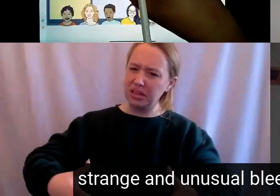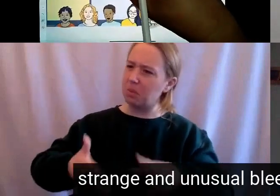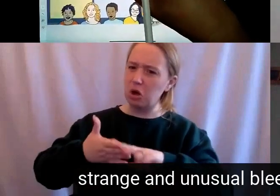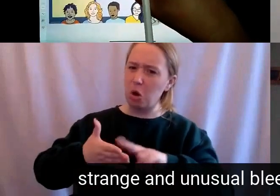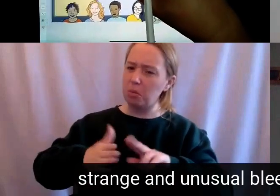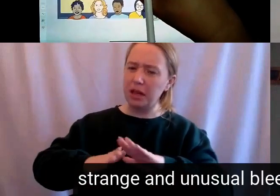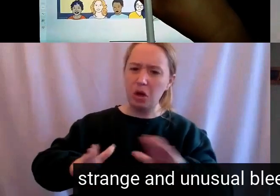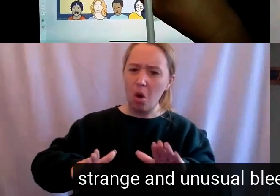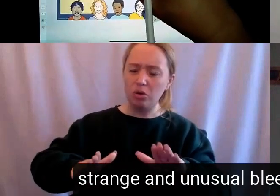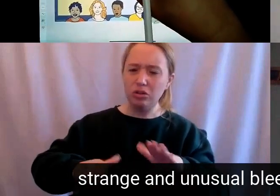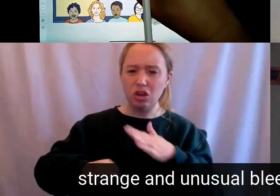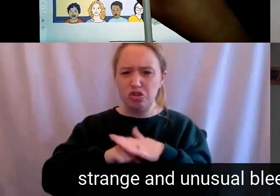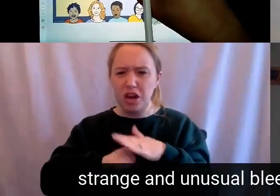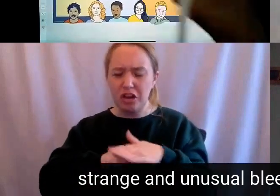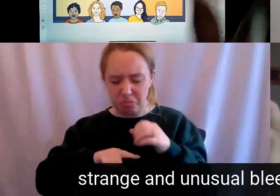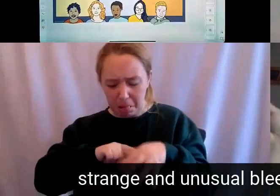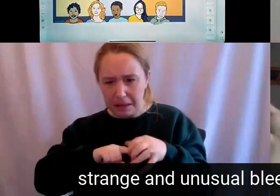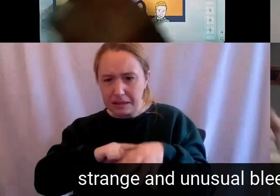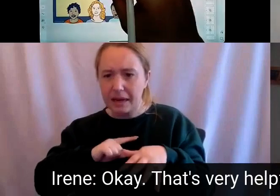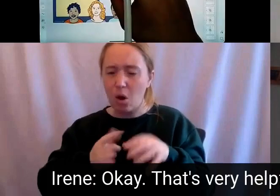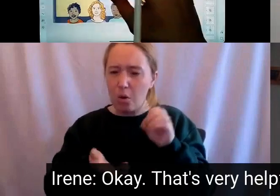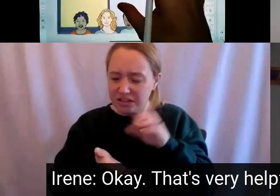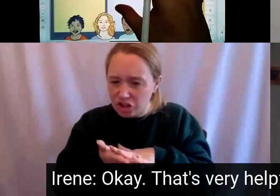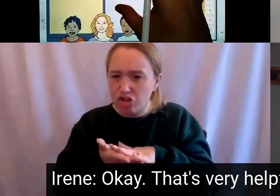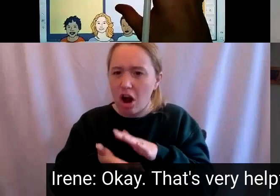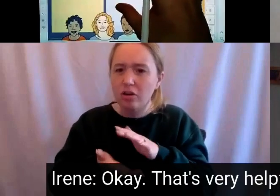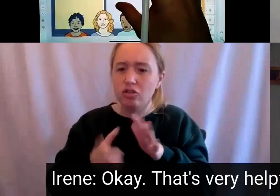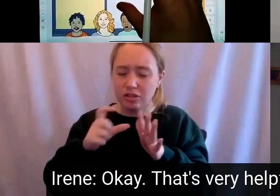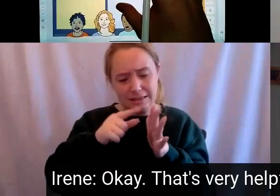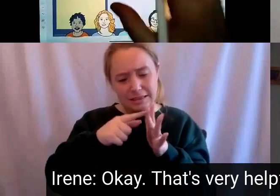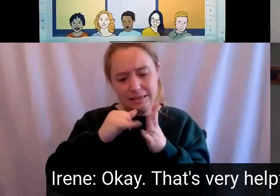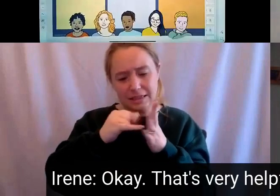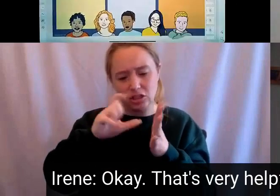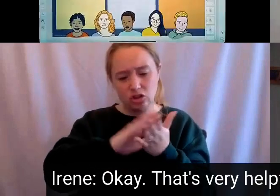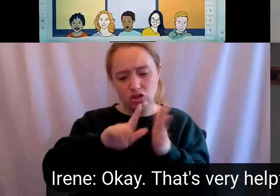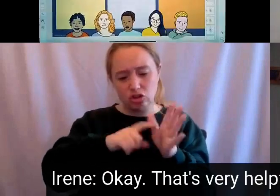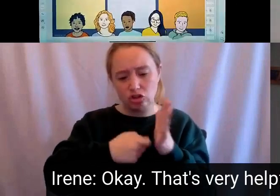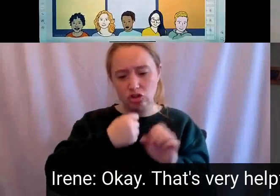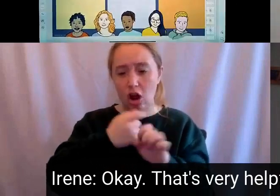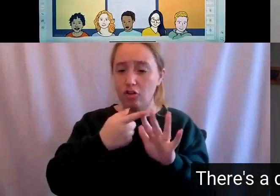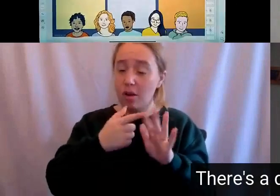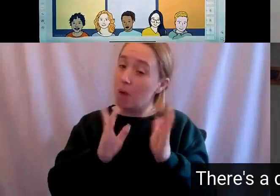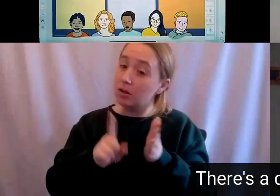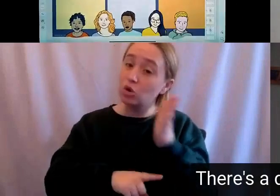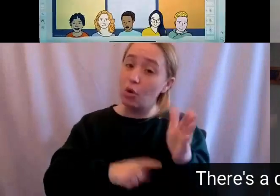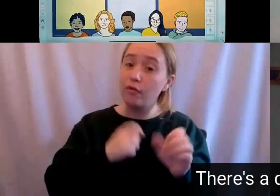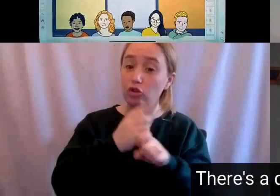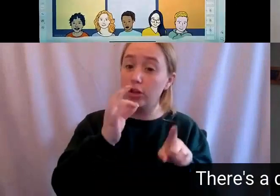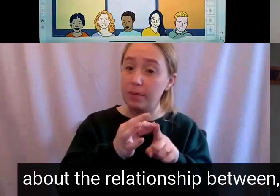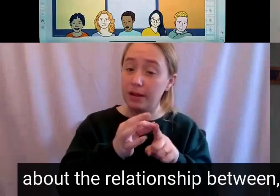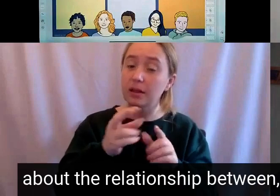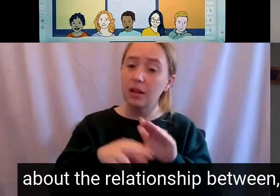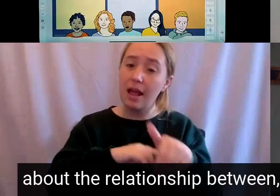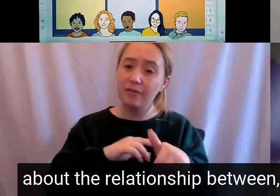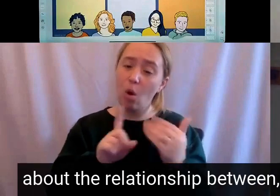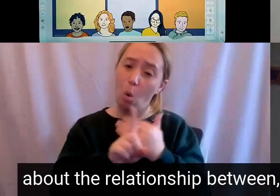normally, strange and unusual bleeding or discharge, GP. Okay, that's very helpful advice. Thanks, Jenny.